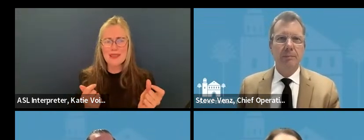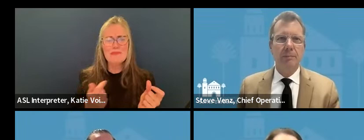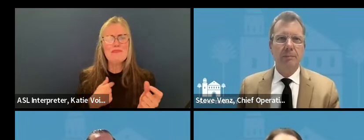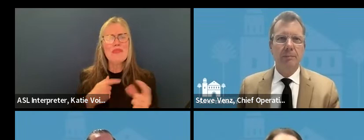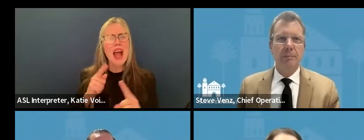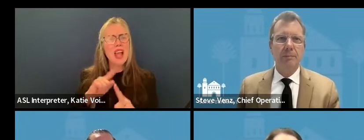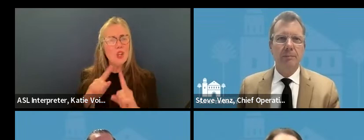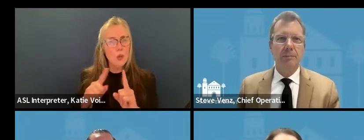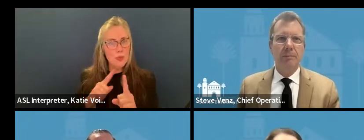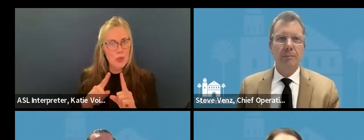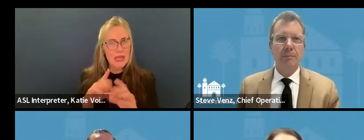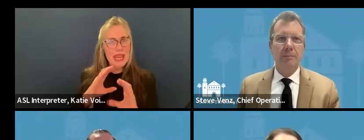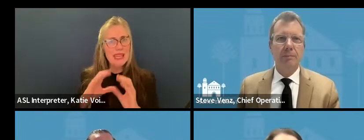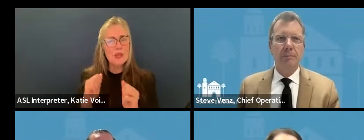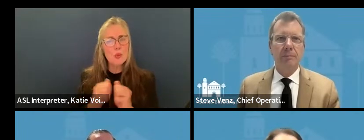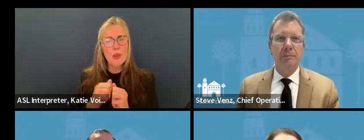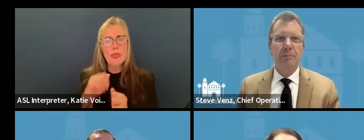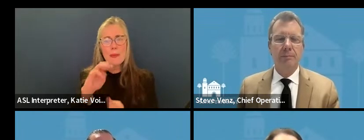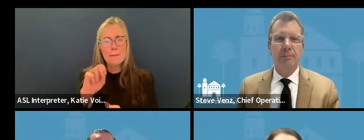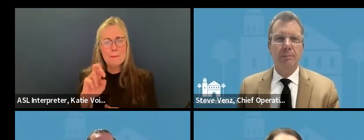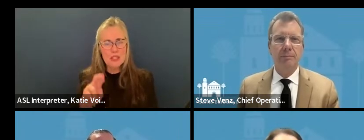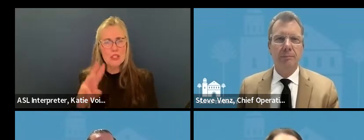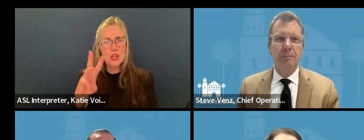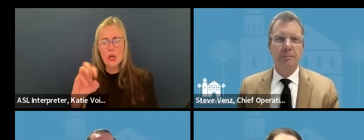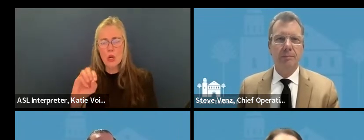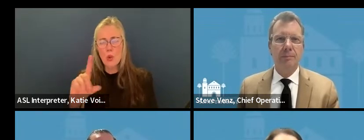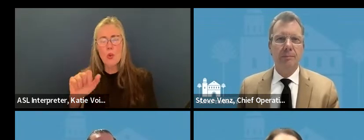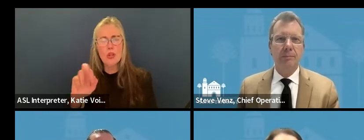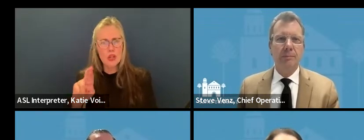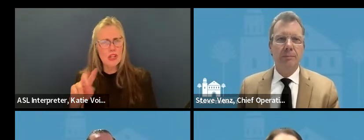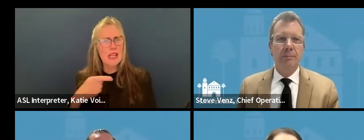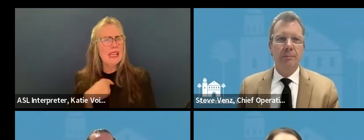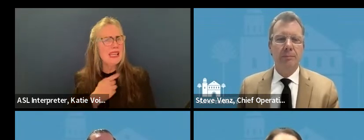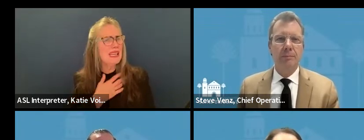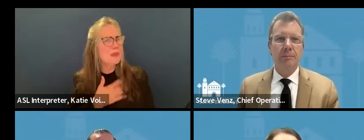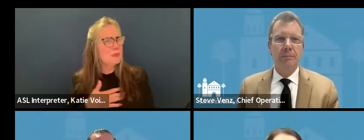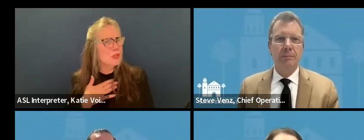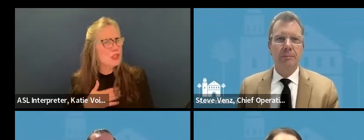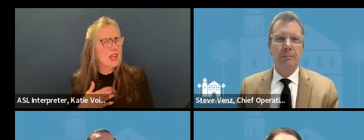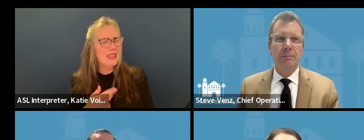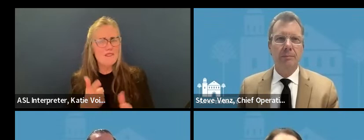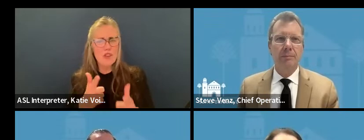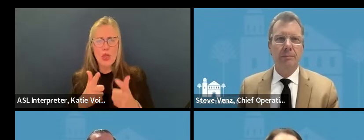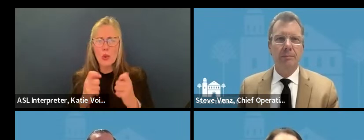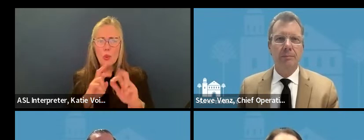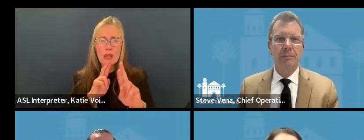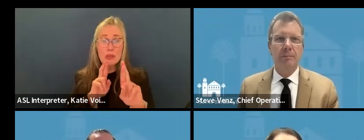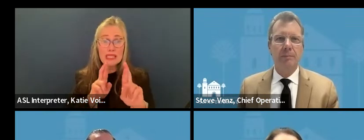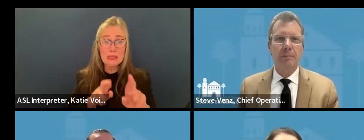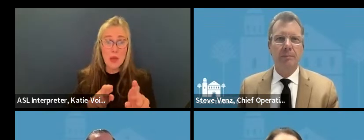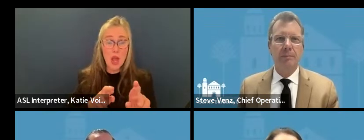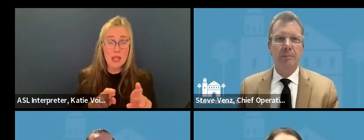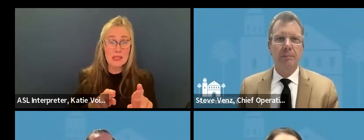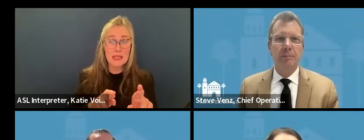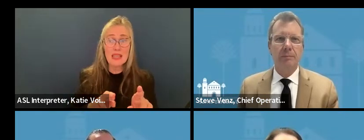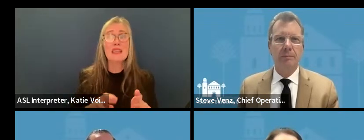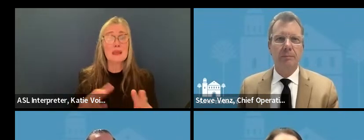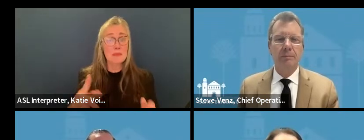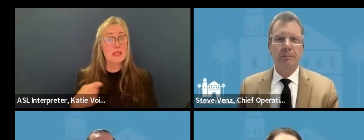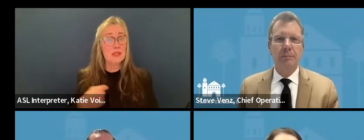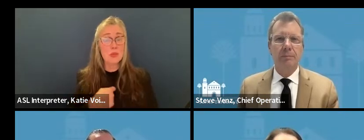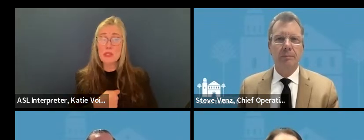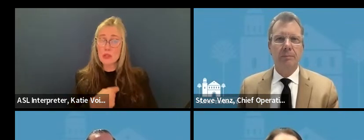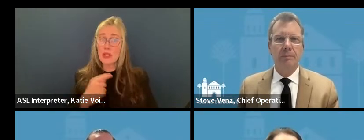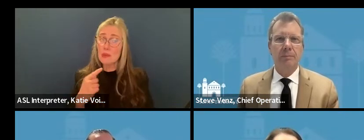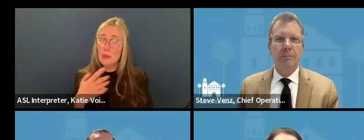he expressed his appreciation for the district staff, quick response, and being there and taking this so serious. So